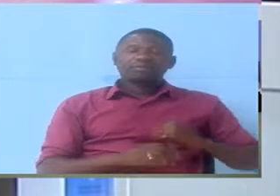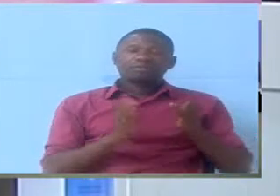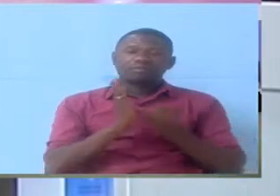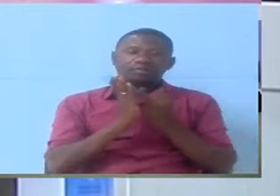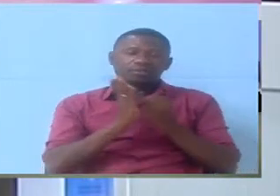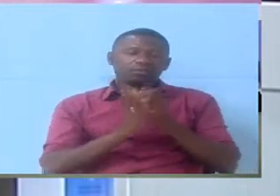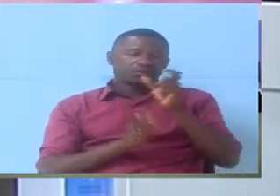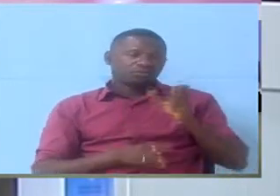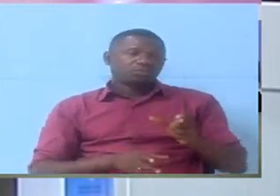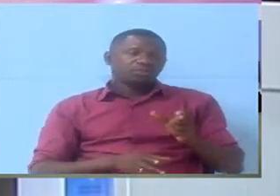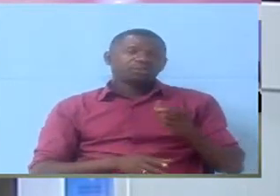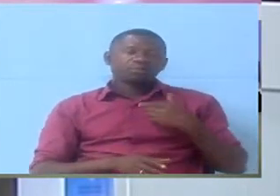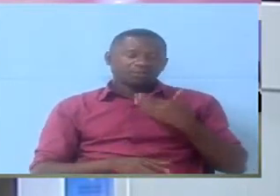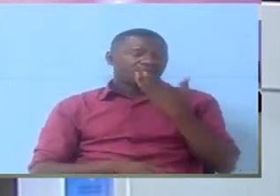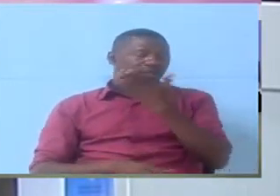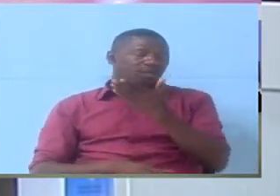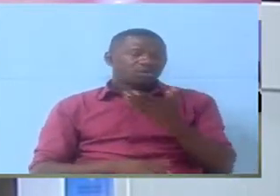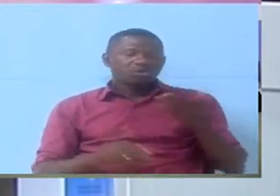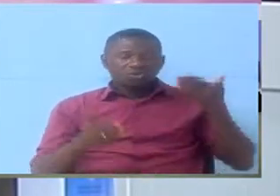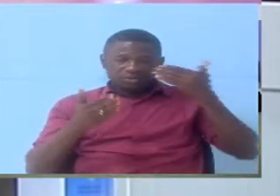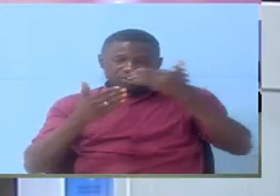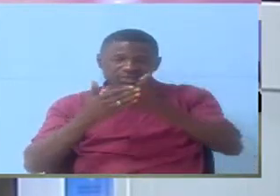2008. For